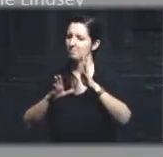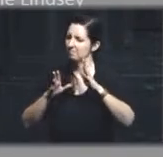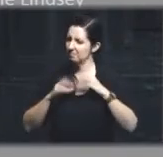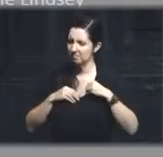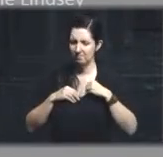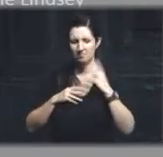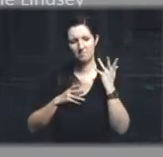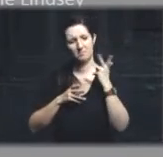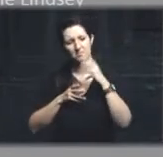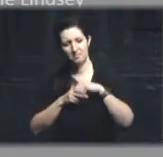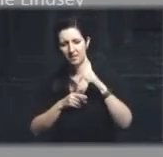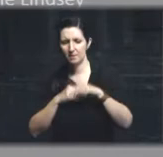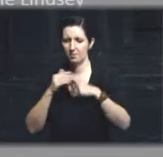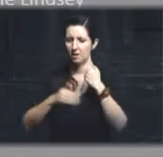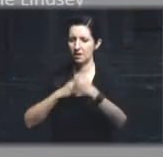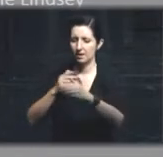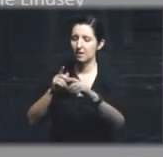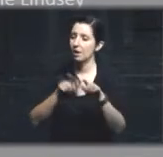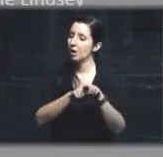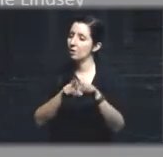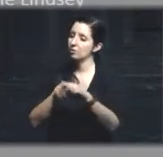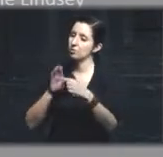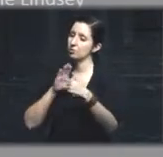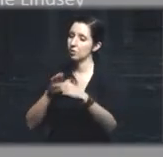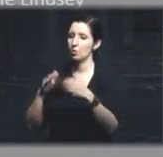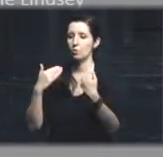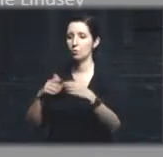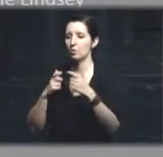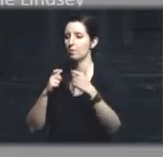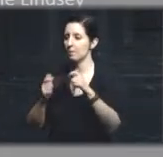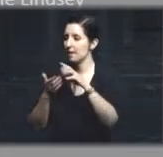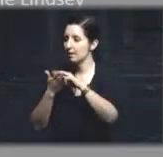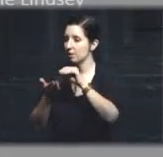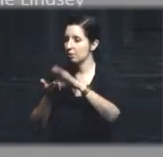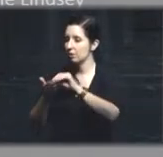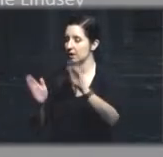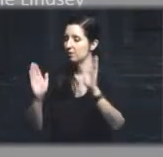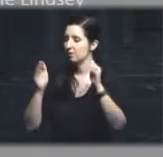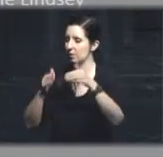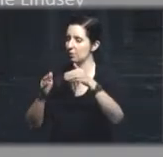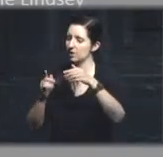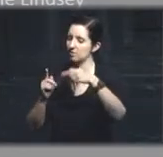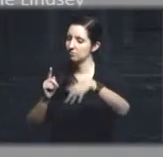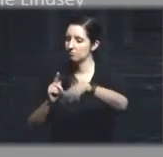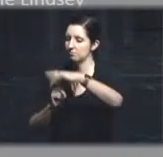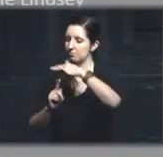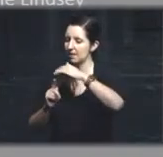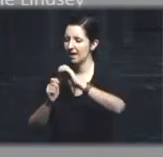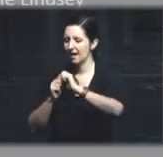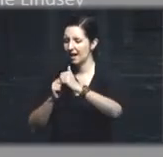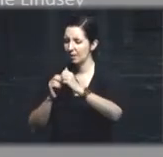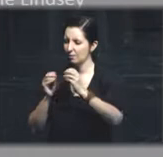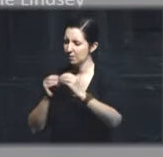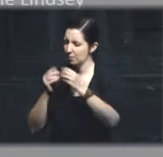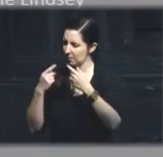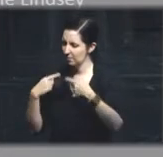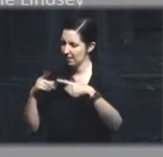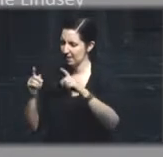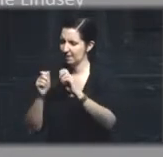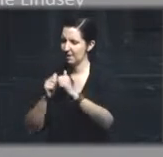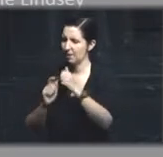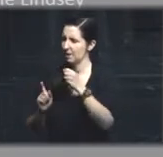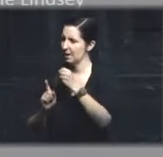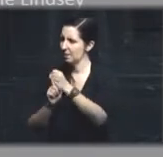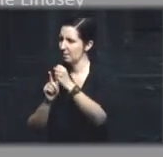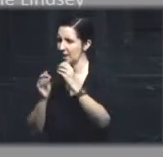compensation, but they've also demonstrated significant learning around how to be more effective and impactful in the classroom.